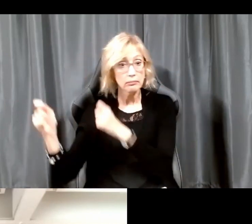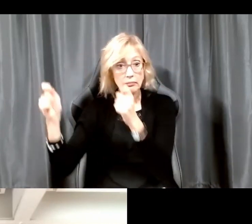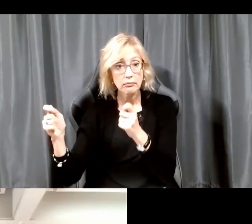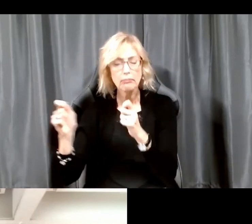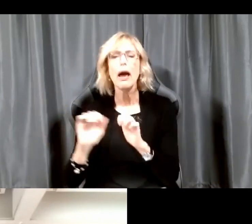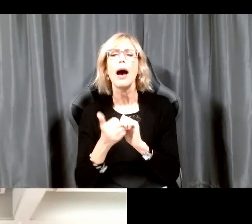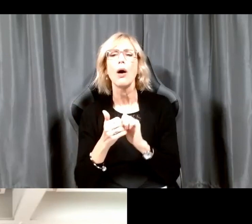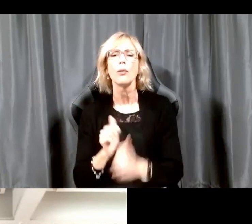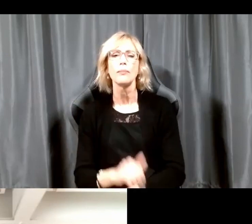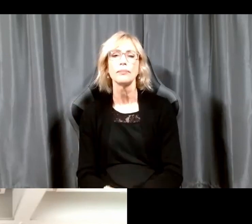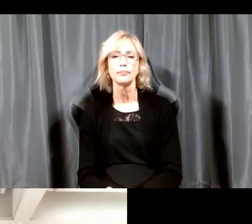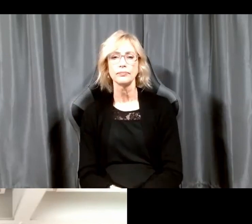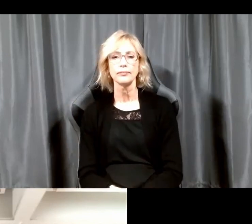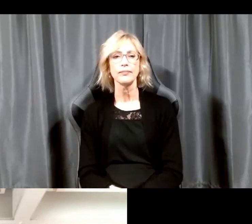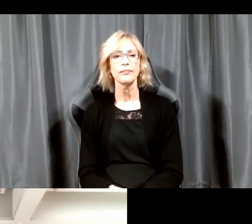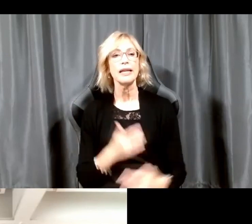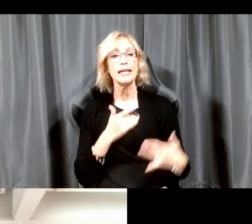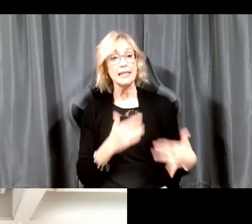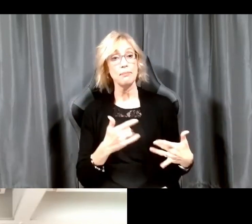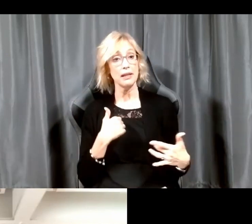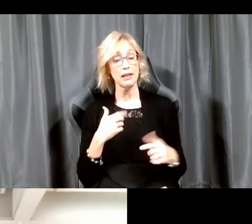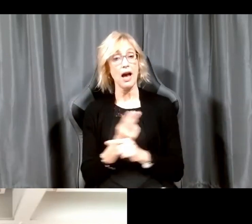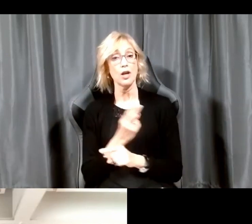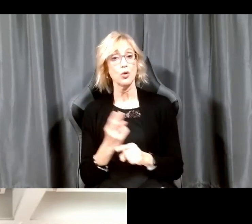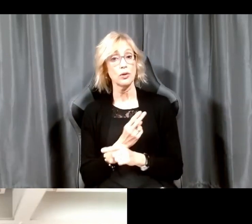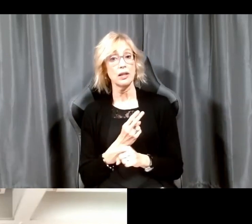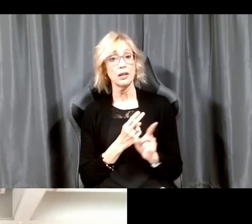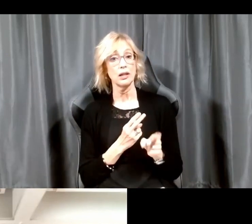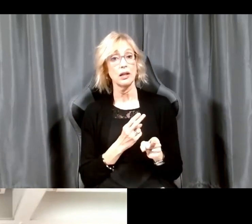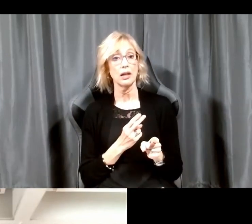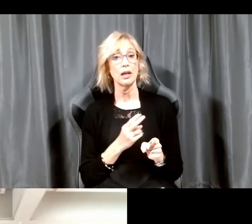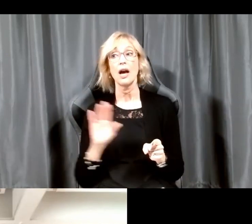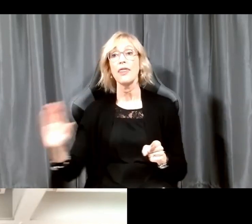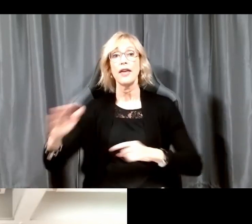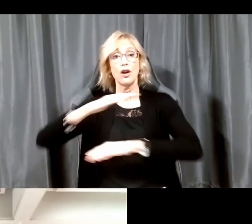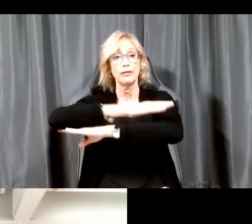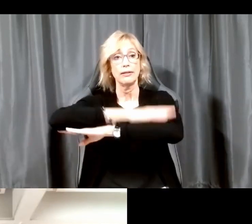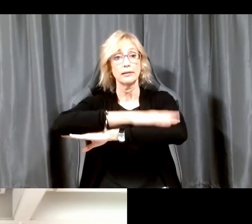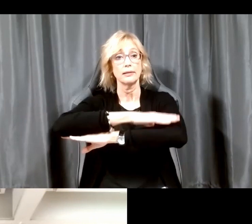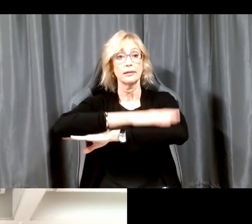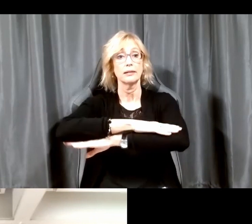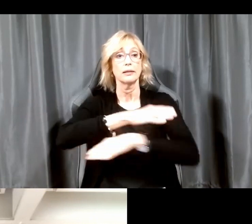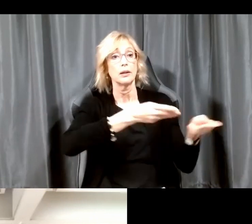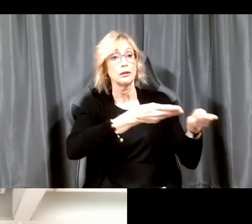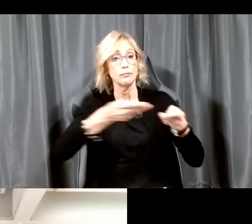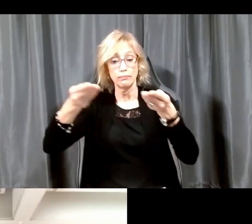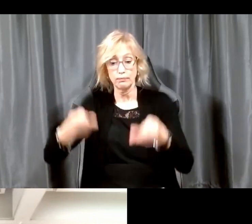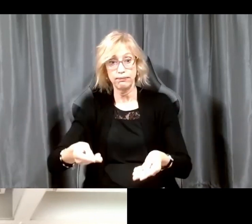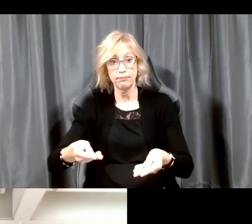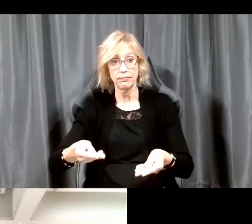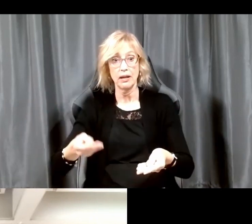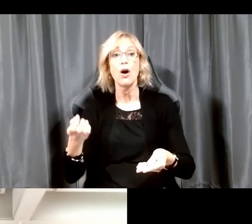work? So I know typically I use it where it's on their desk or on like Lizelle was